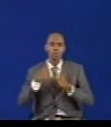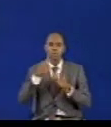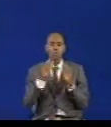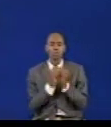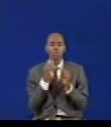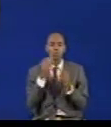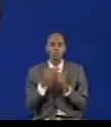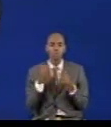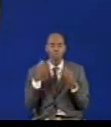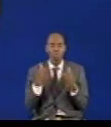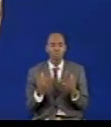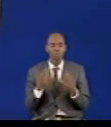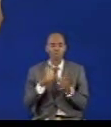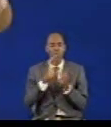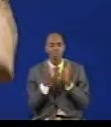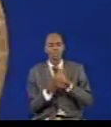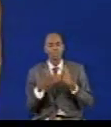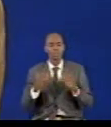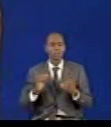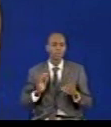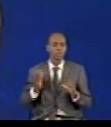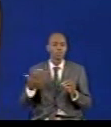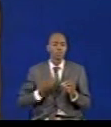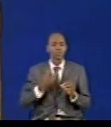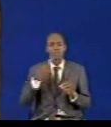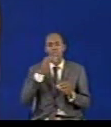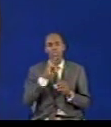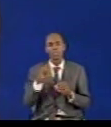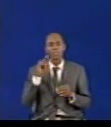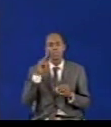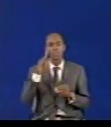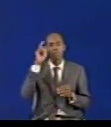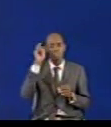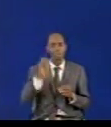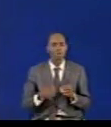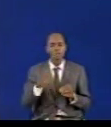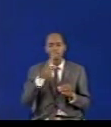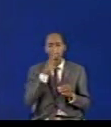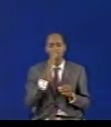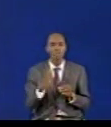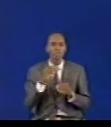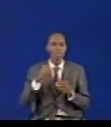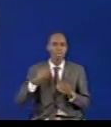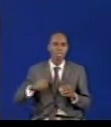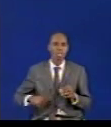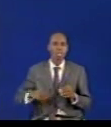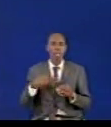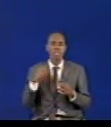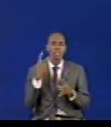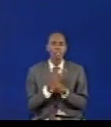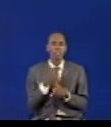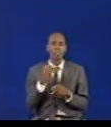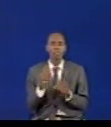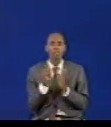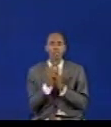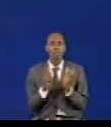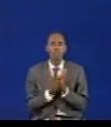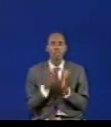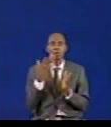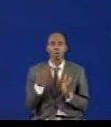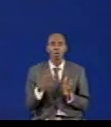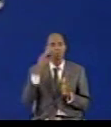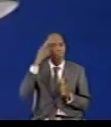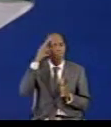soul, saying, ye must be circumcised and keep the law of Moses, to